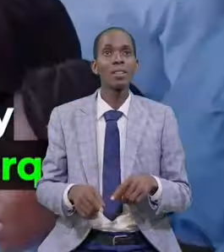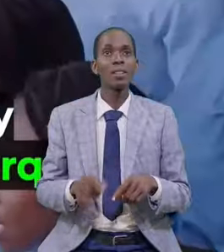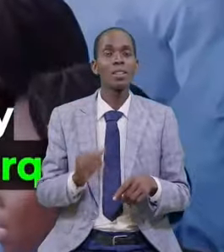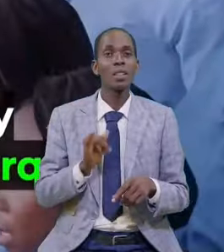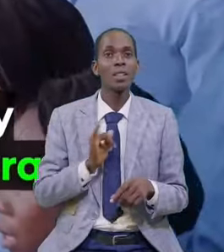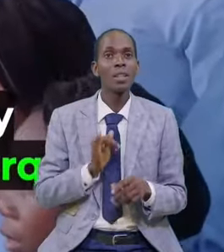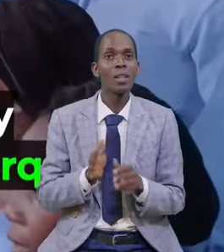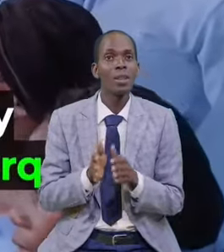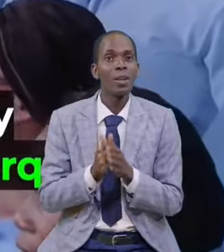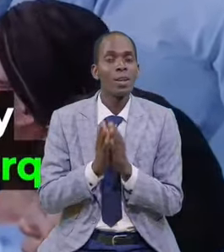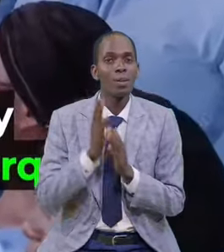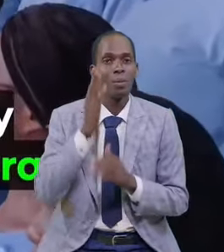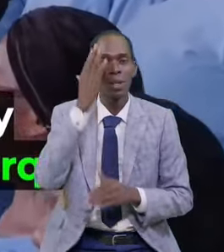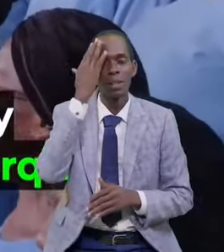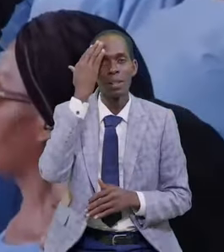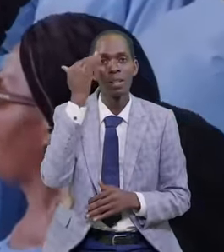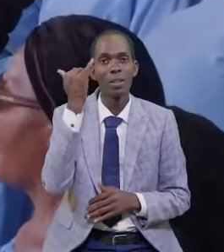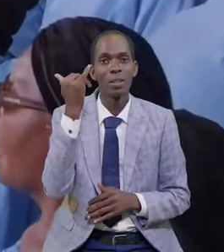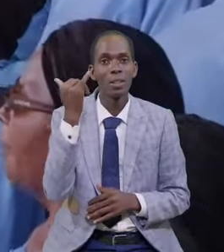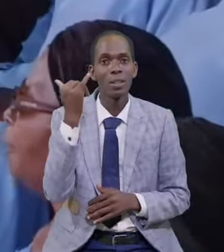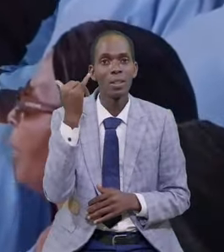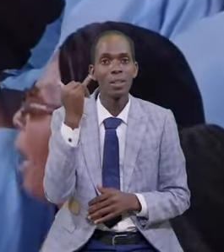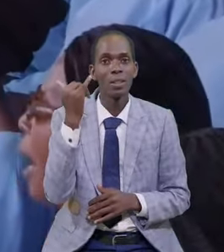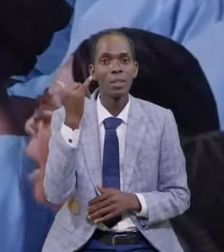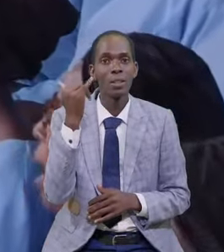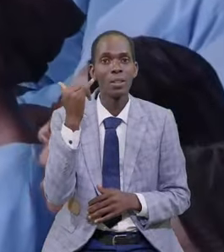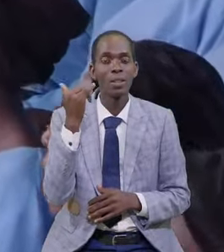say why